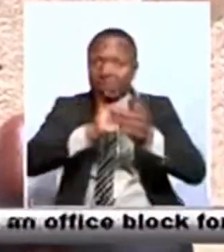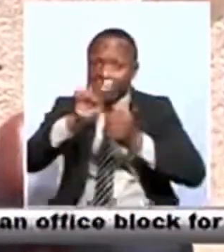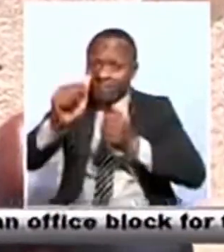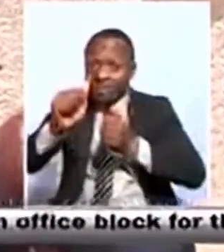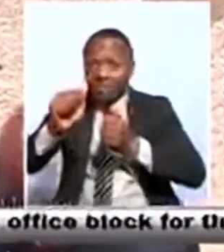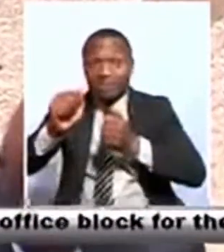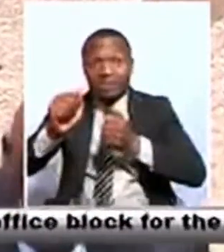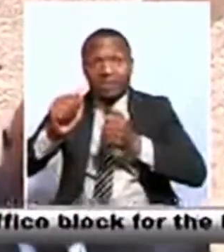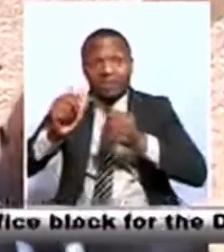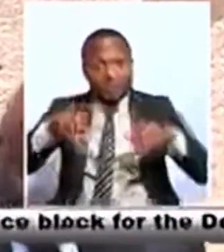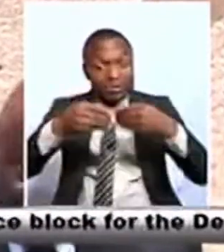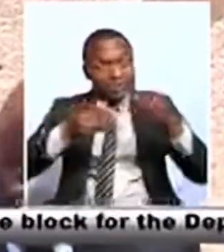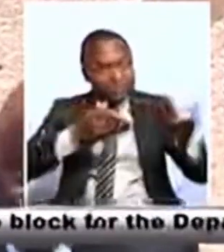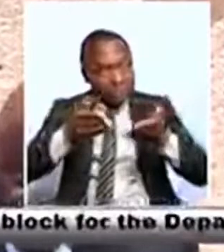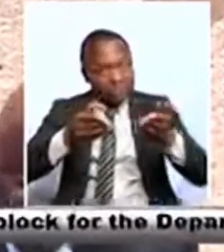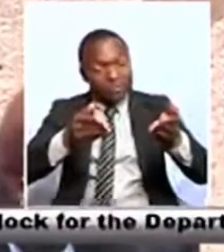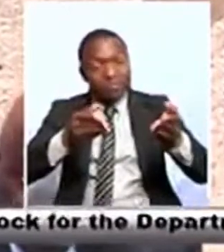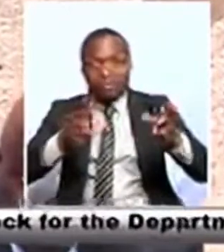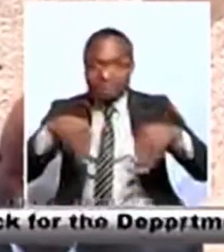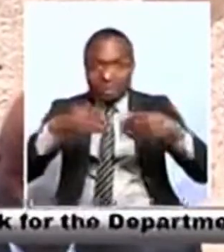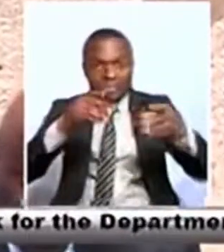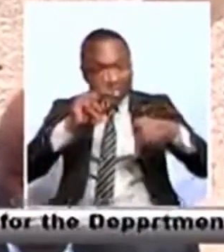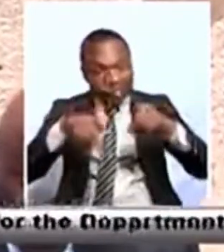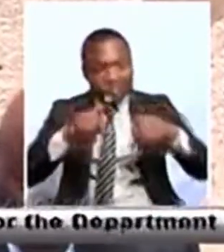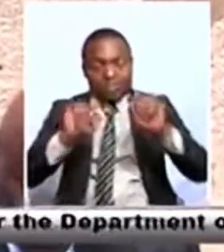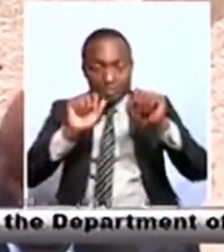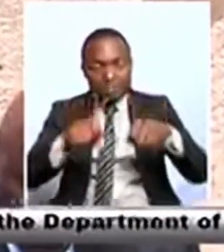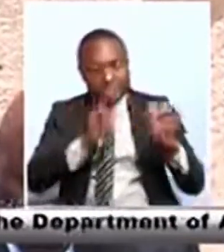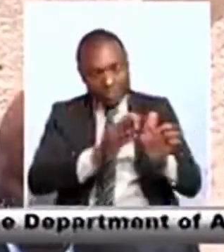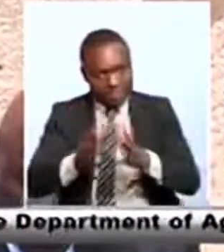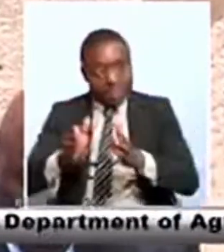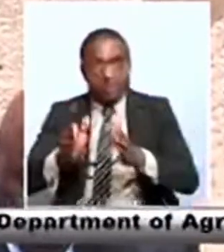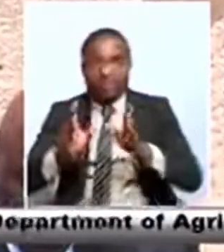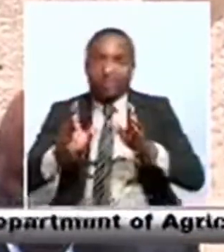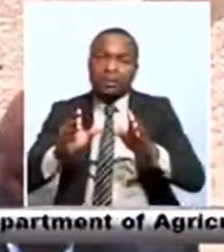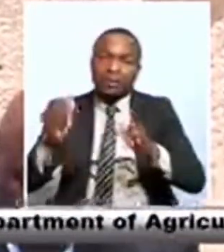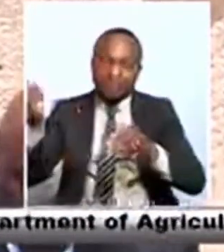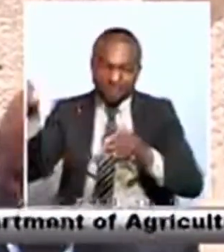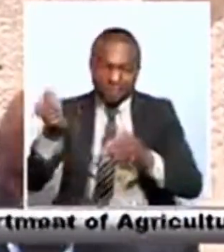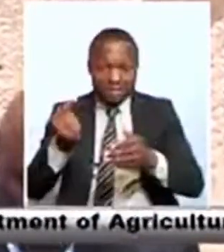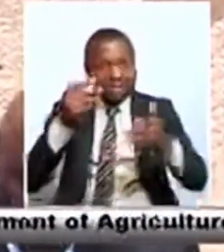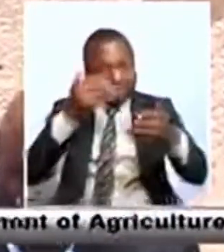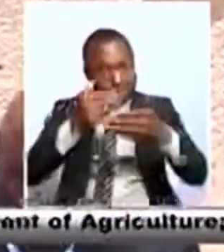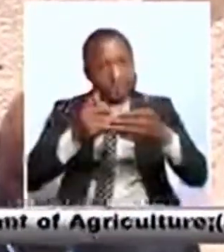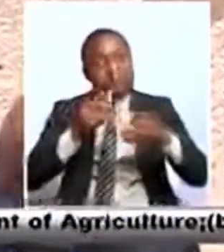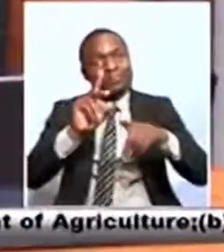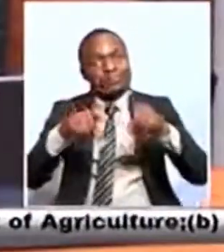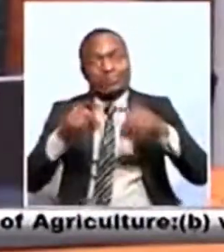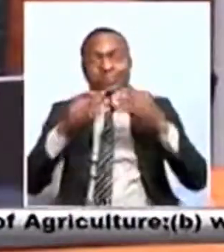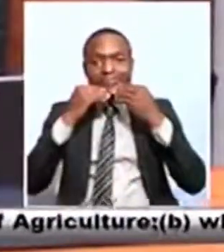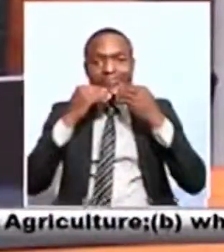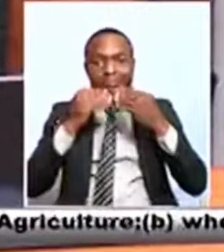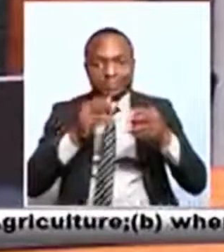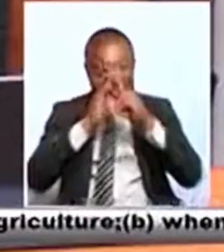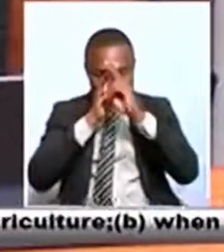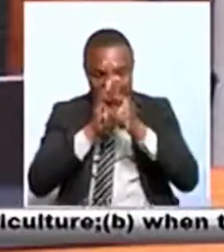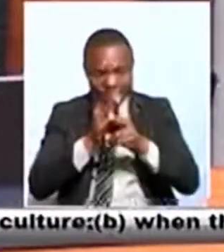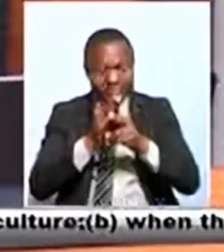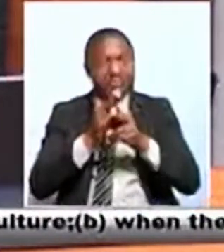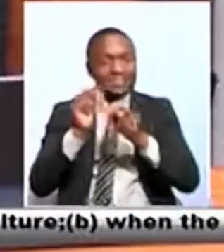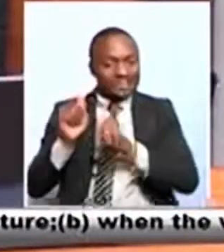people to plan on how quickly they can get closer to the masses. Thank you. The Honorable Acting Minister